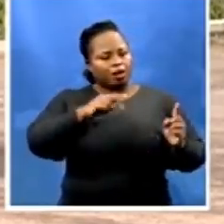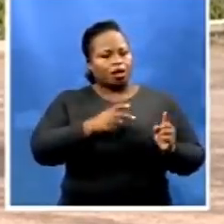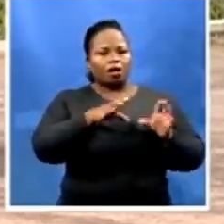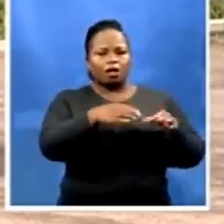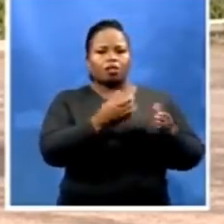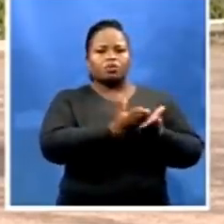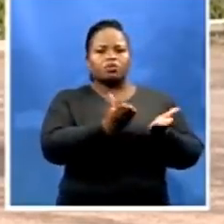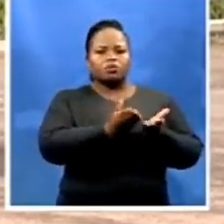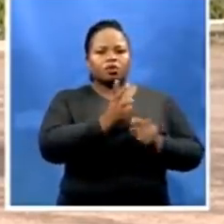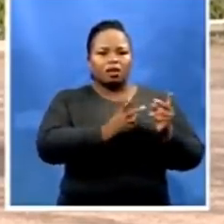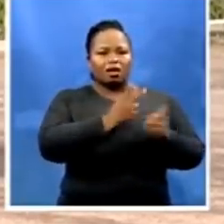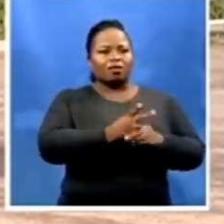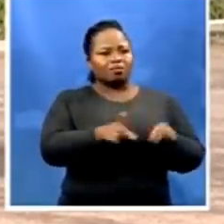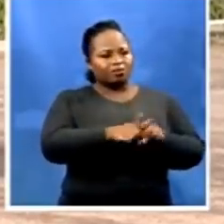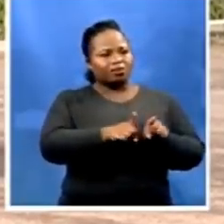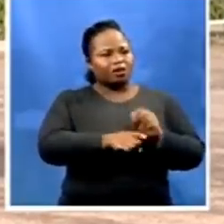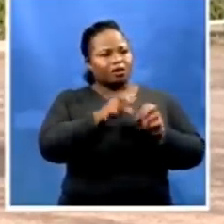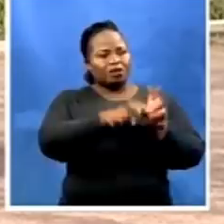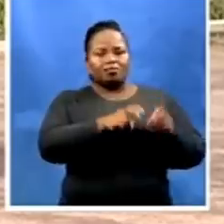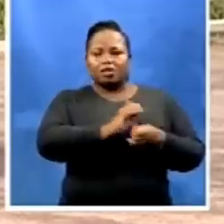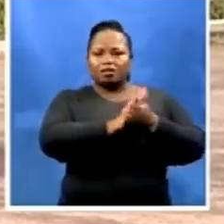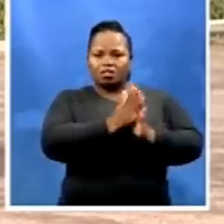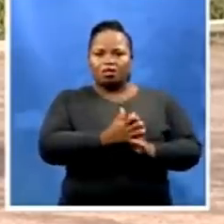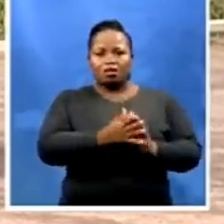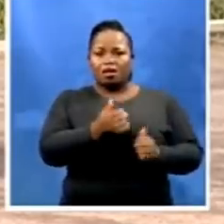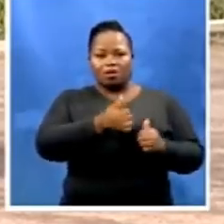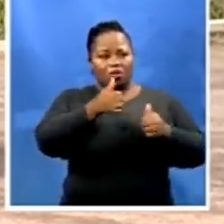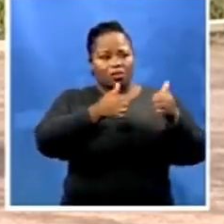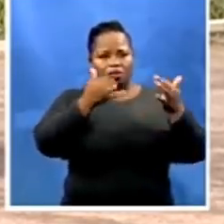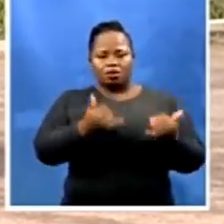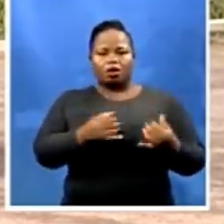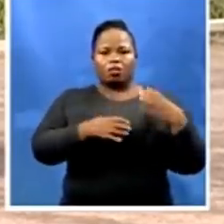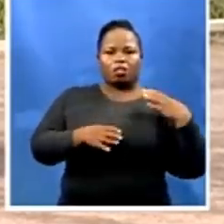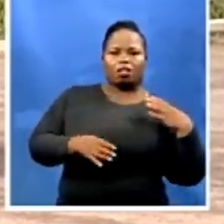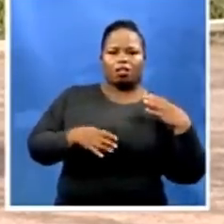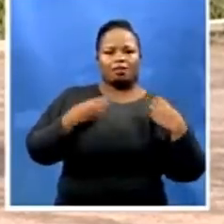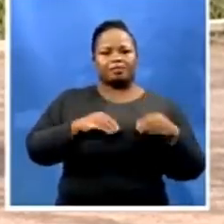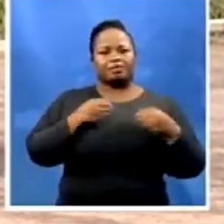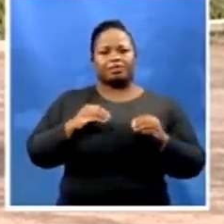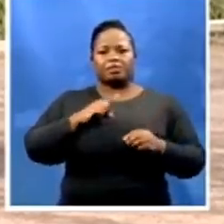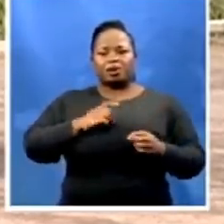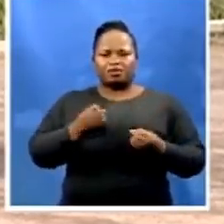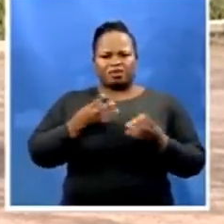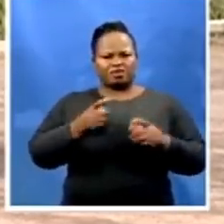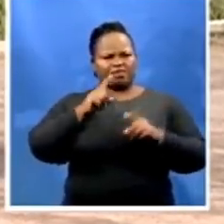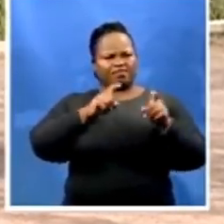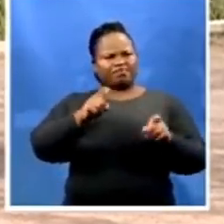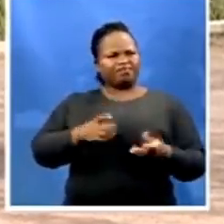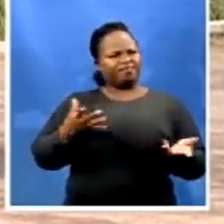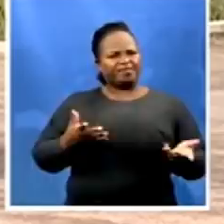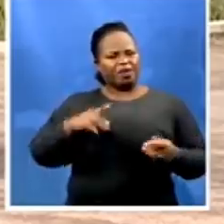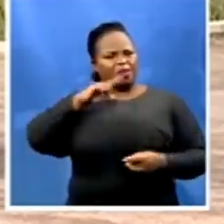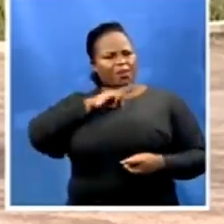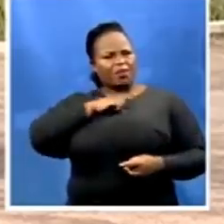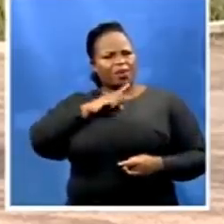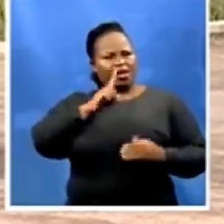And I mean, authorities here have their hands full. Many people are asking the question, why would you go out and vandalize schools,